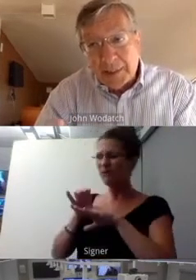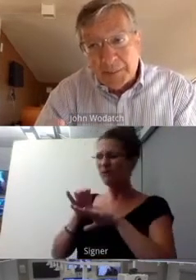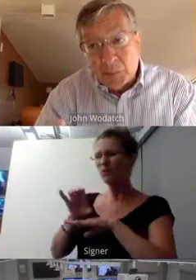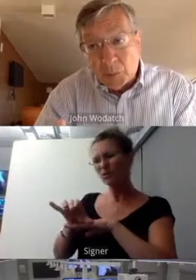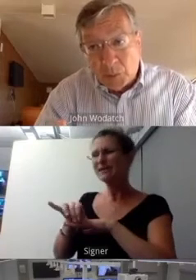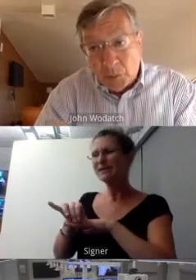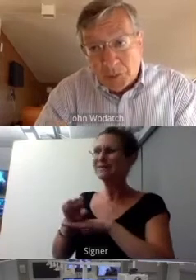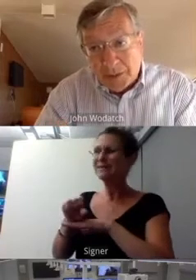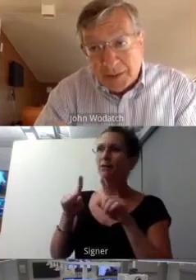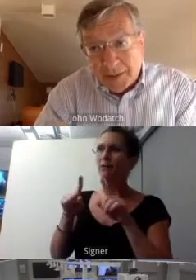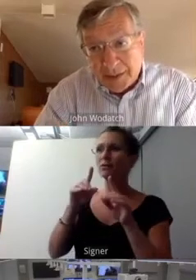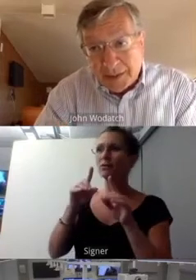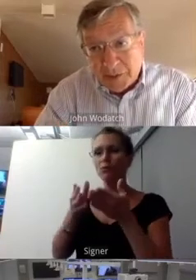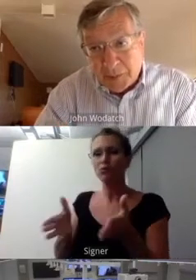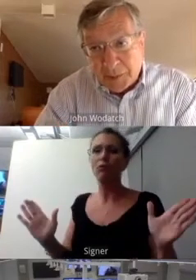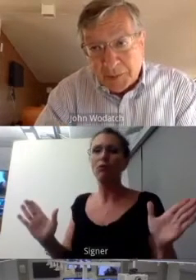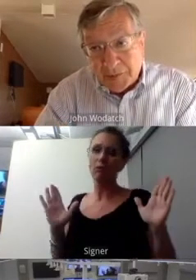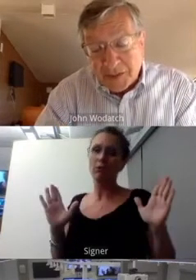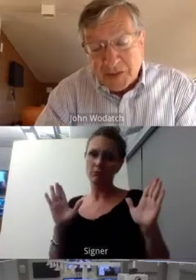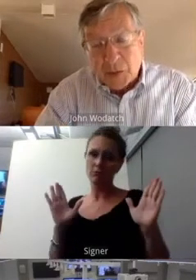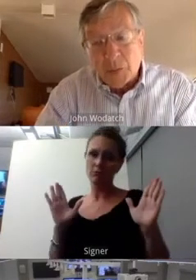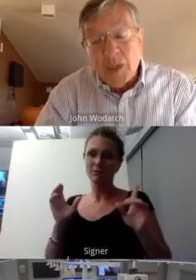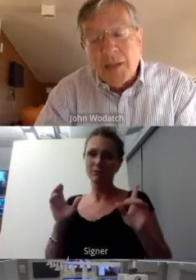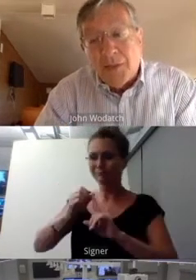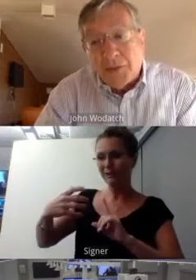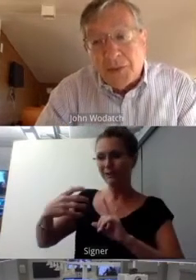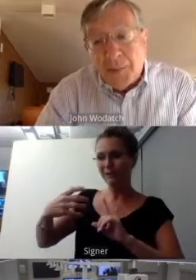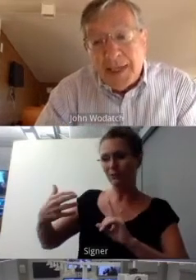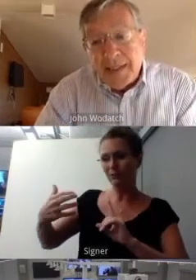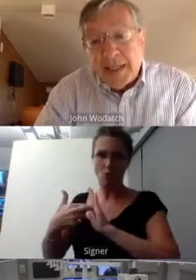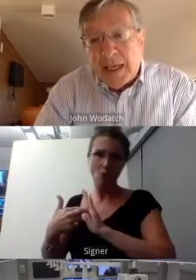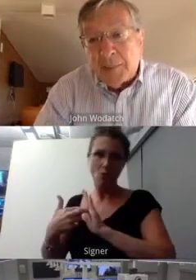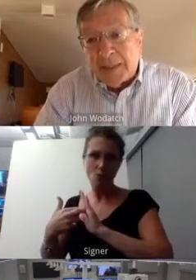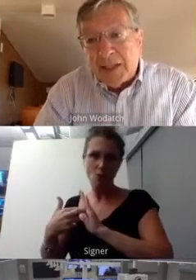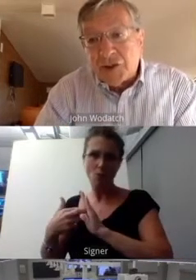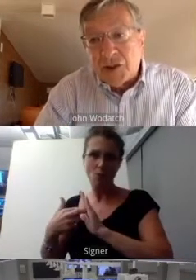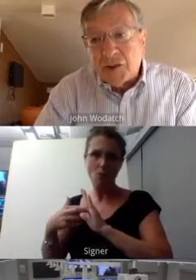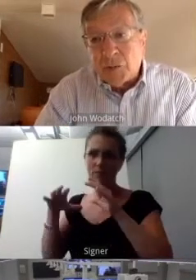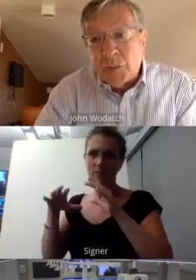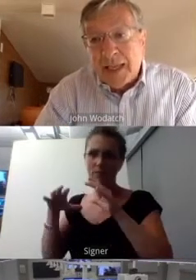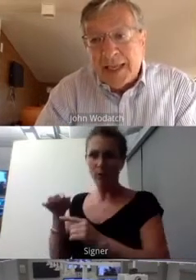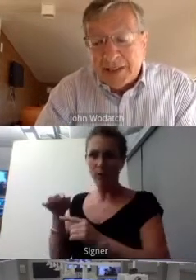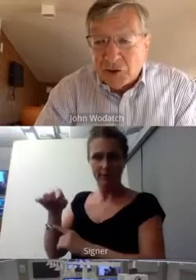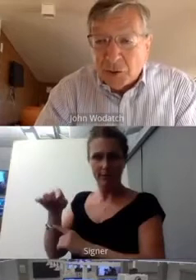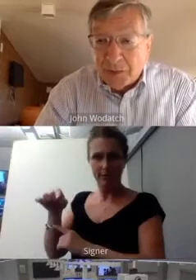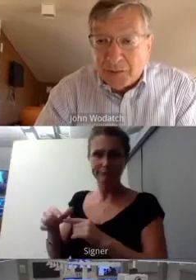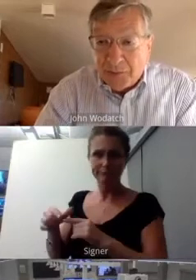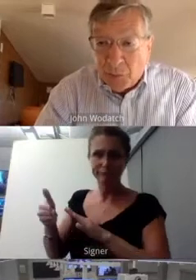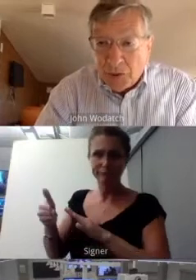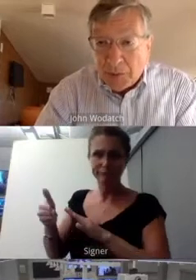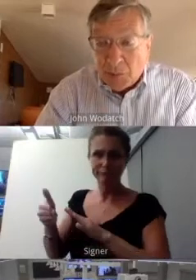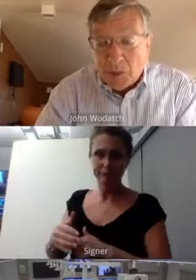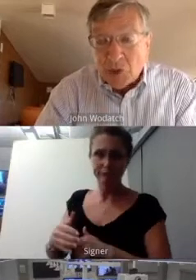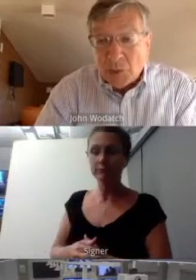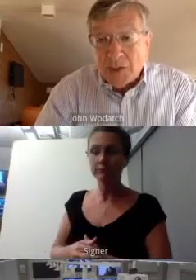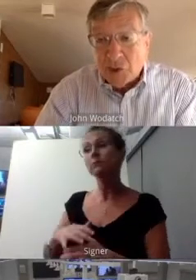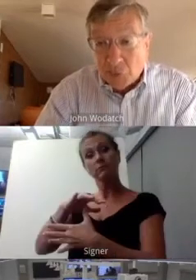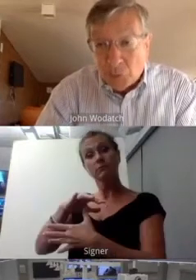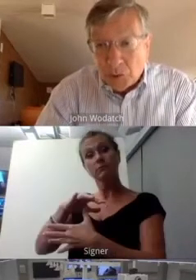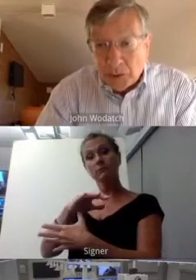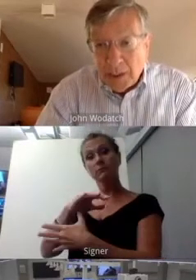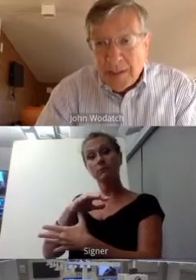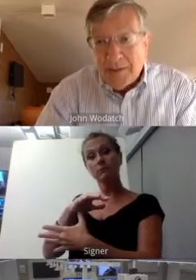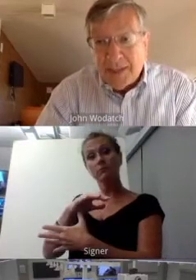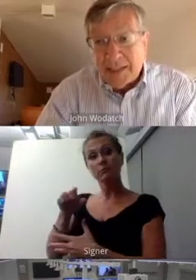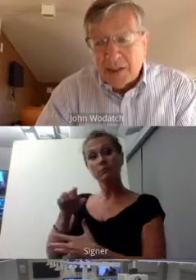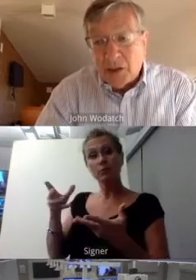role that the department faced. So the main obligation we had in terms of enforcement was to ensure that